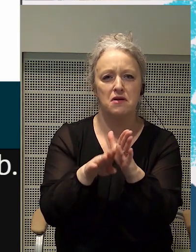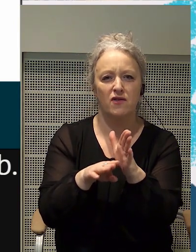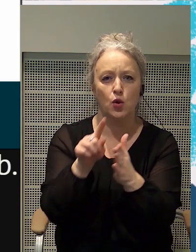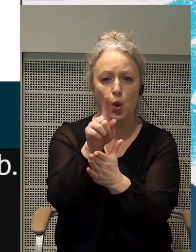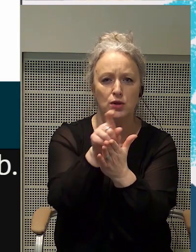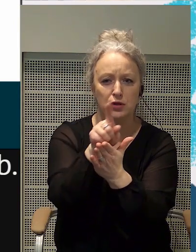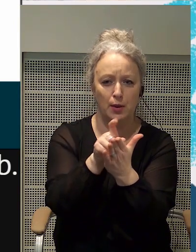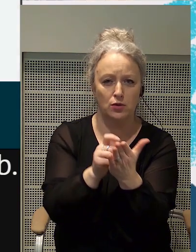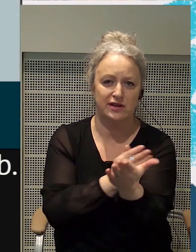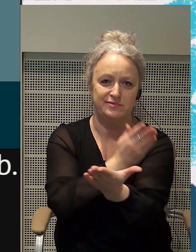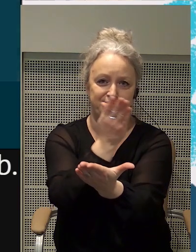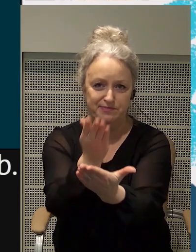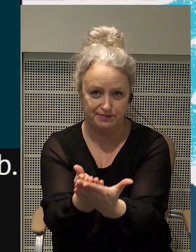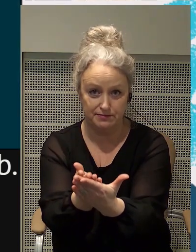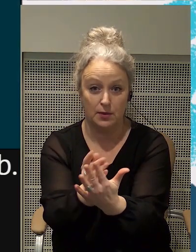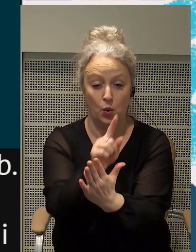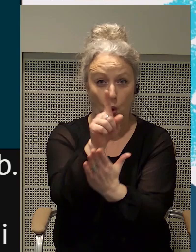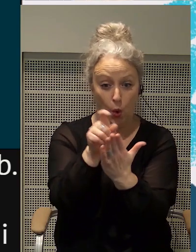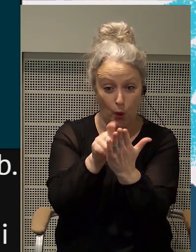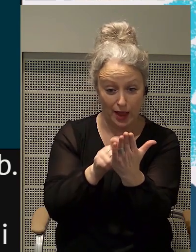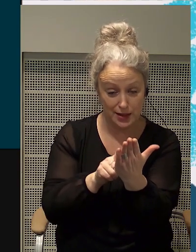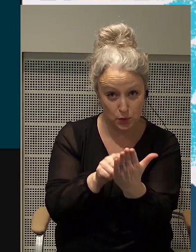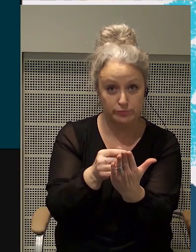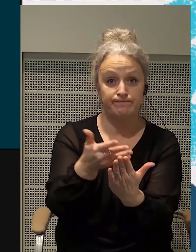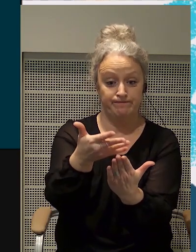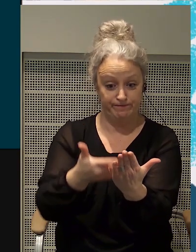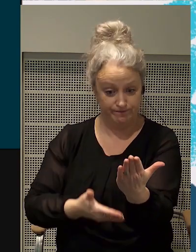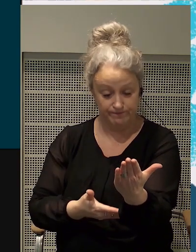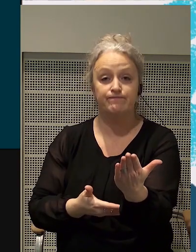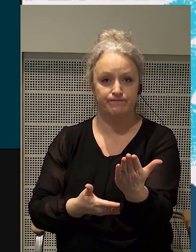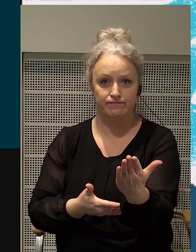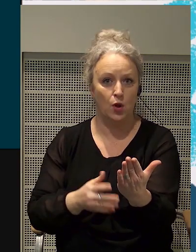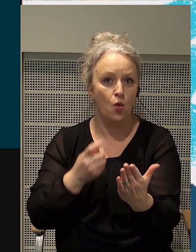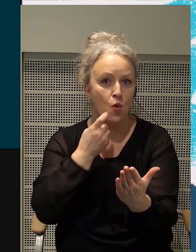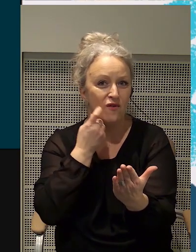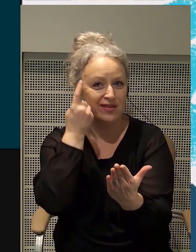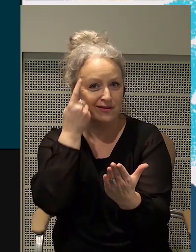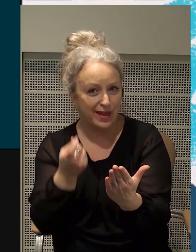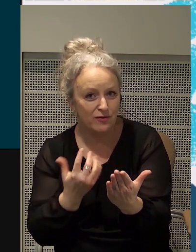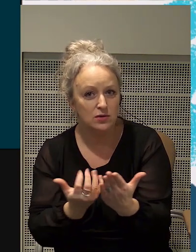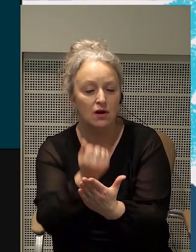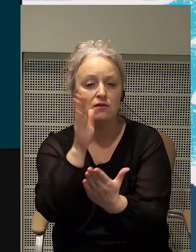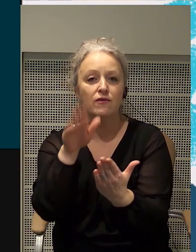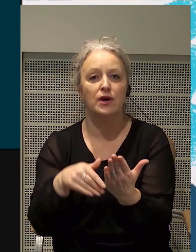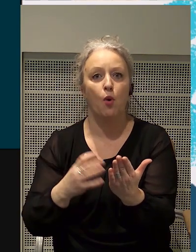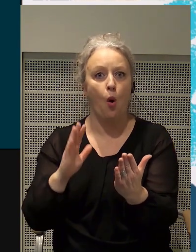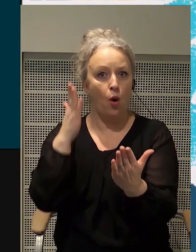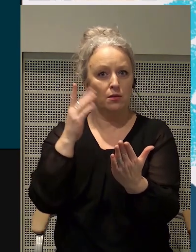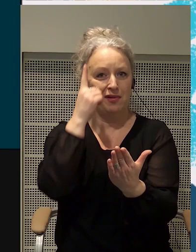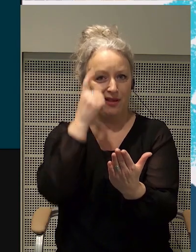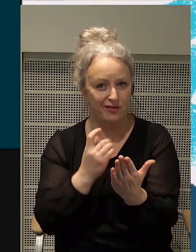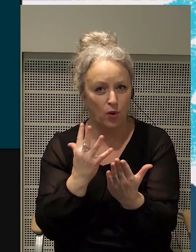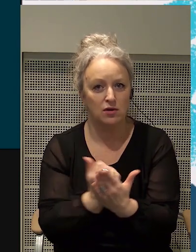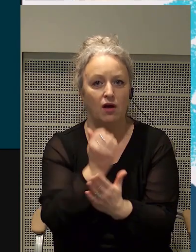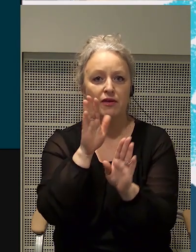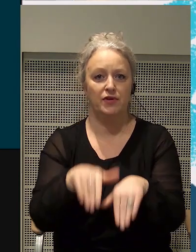most striking examples, I think, is studies in doctors and patients. They asked doctors to rate the quality of life of the patients.